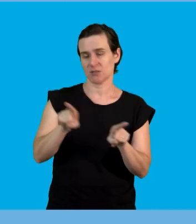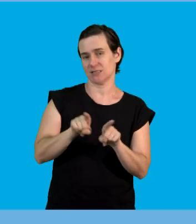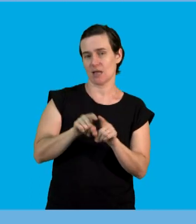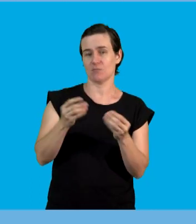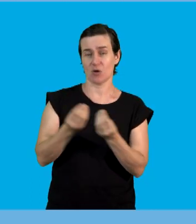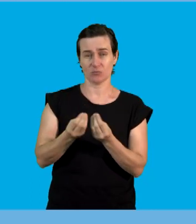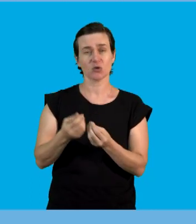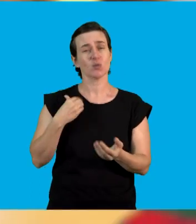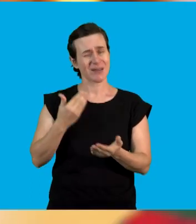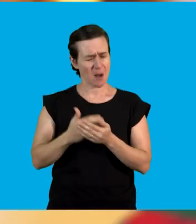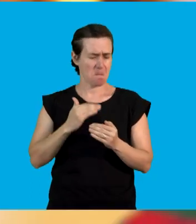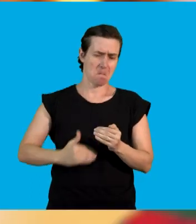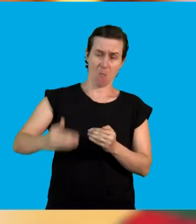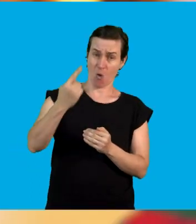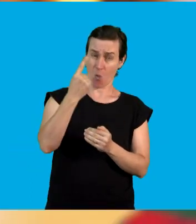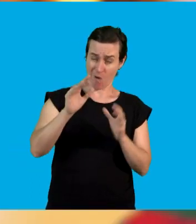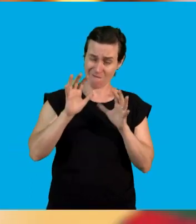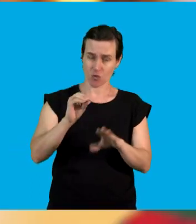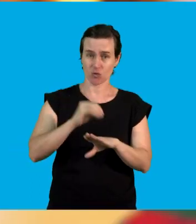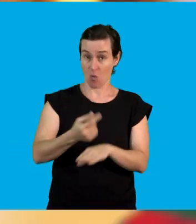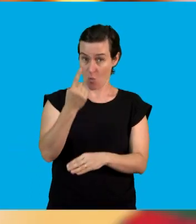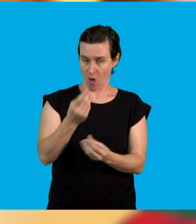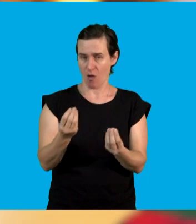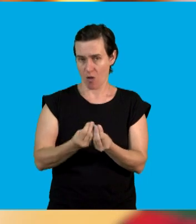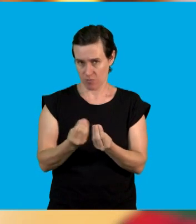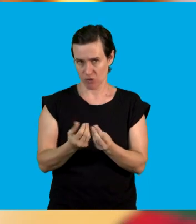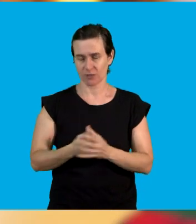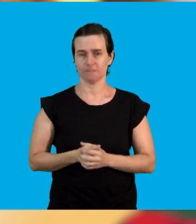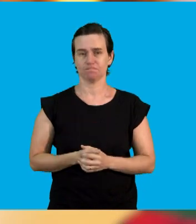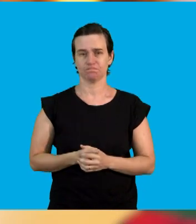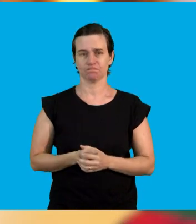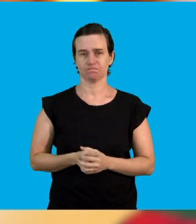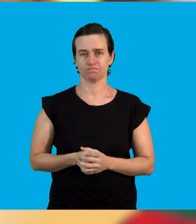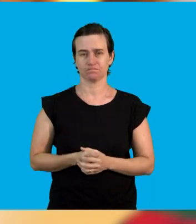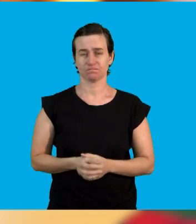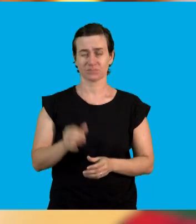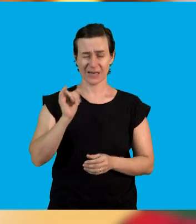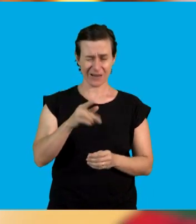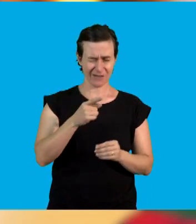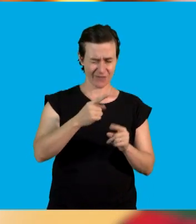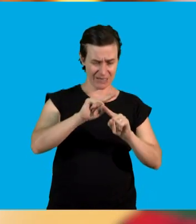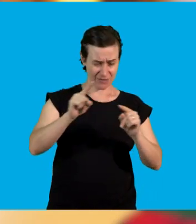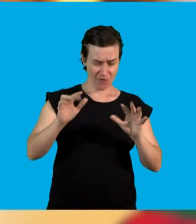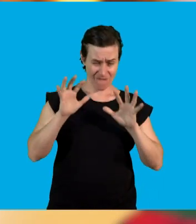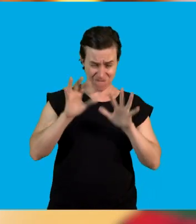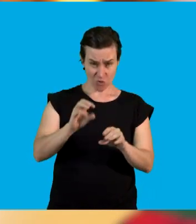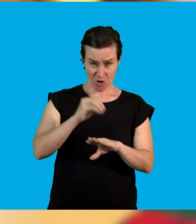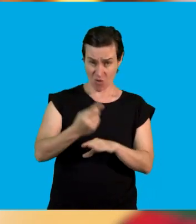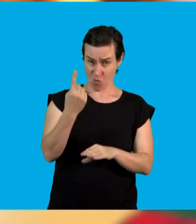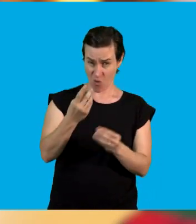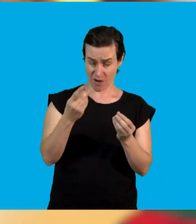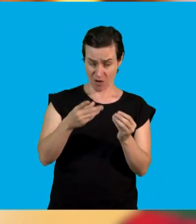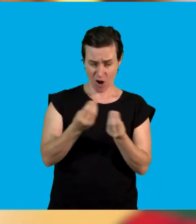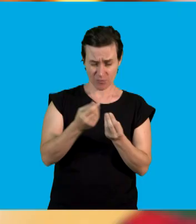we can have more than one force exerted onto one object. And we said now, when we are adding all those forces exerted onto